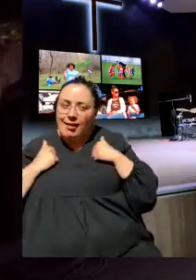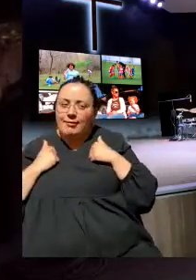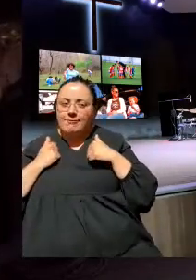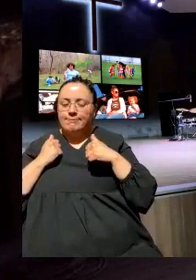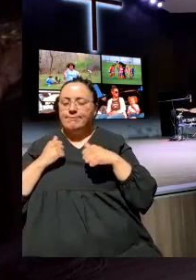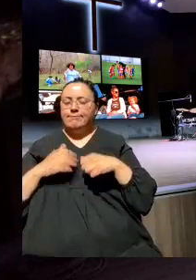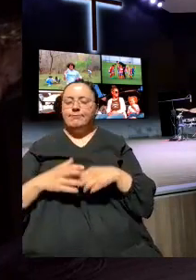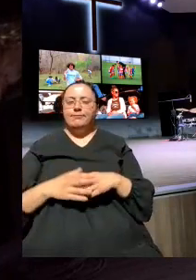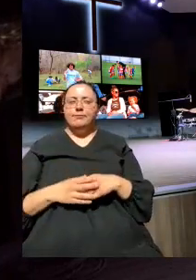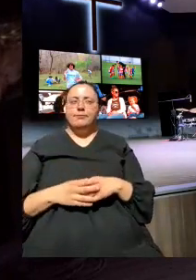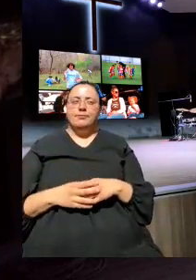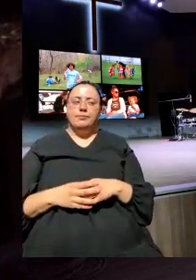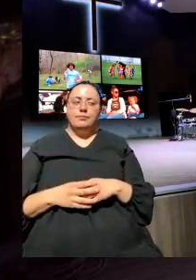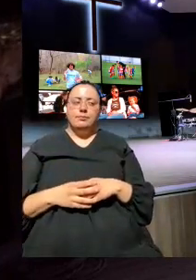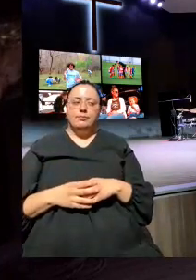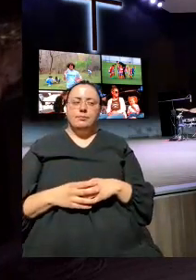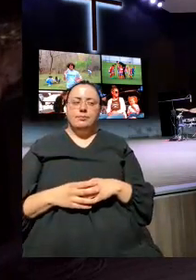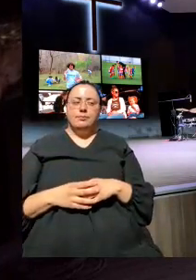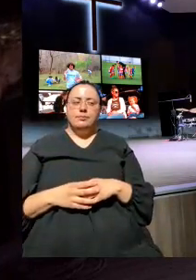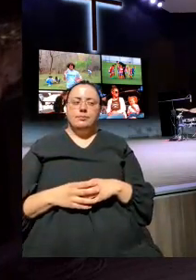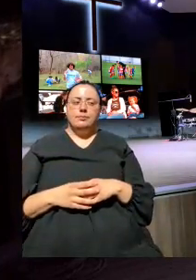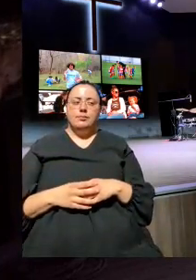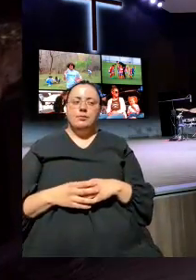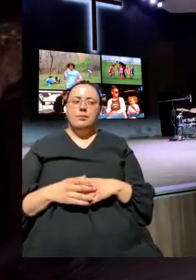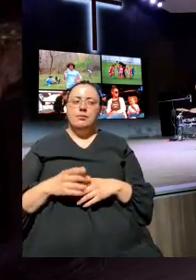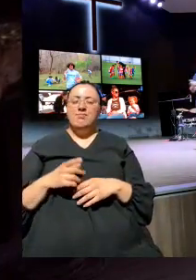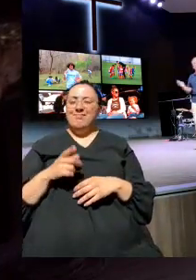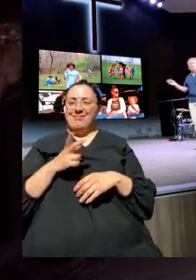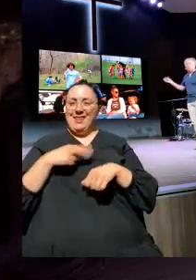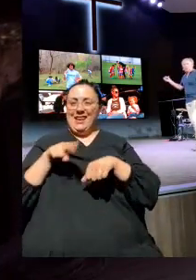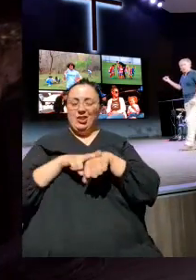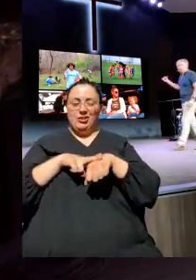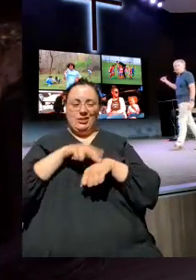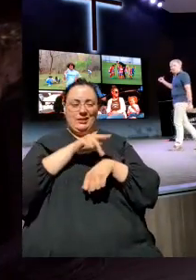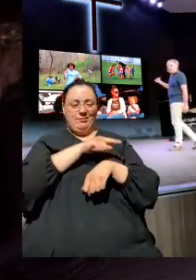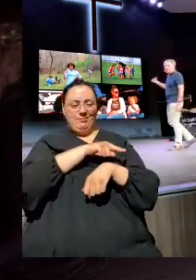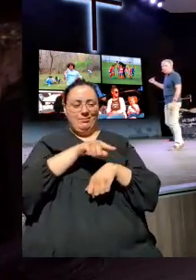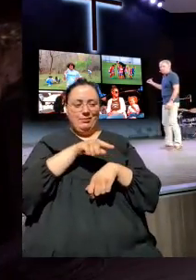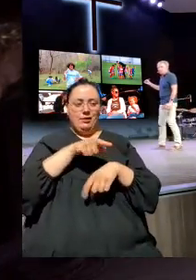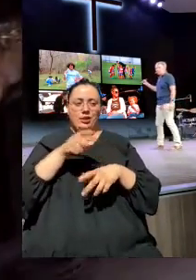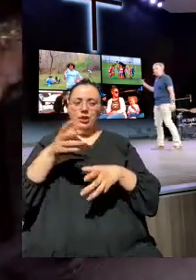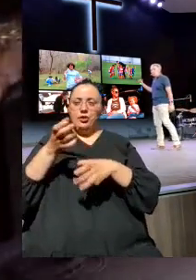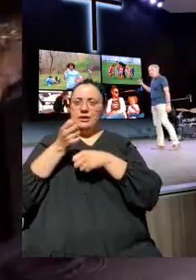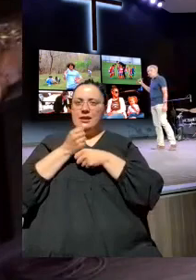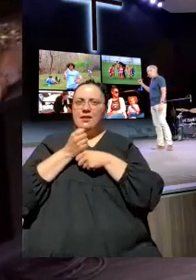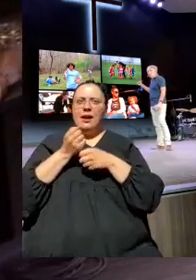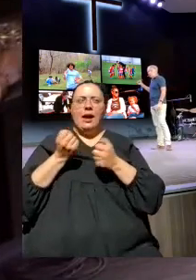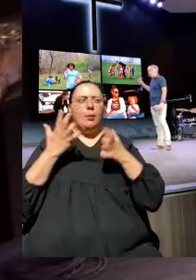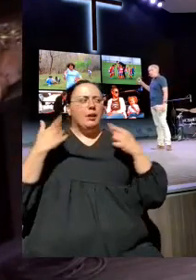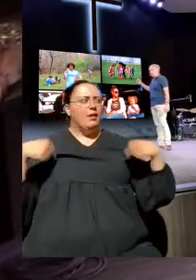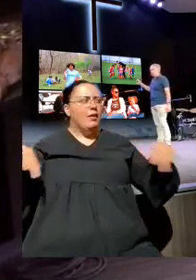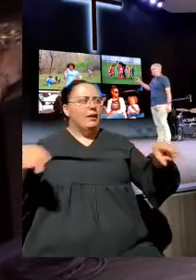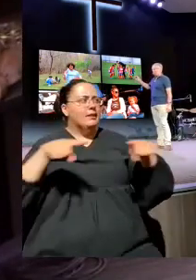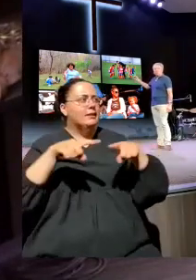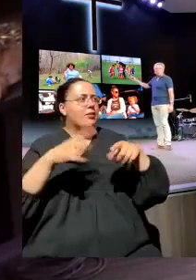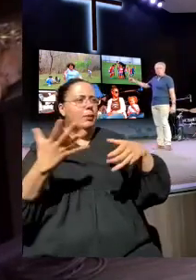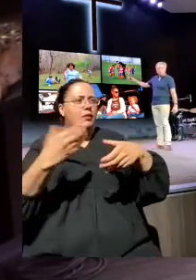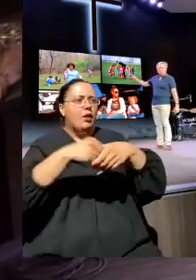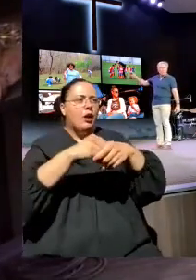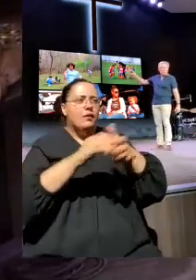the time. They naturally receive that from us. It's just like, how many of us have been on sports teams and you've watched how